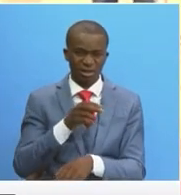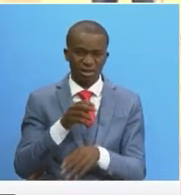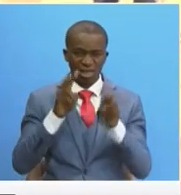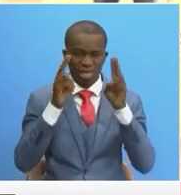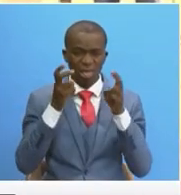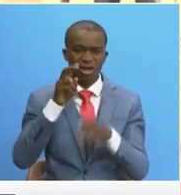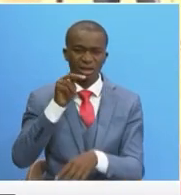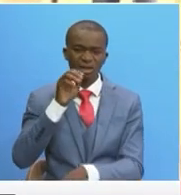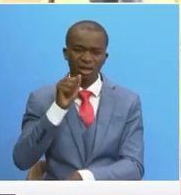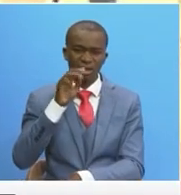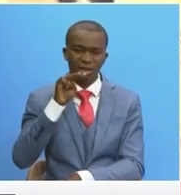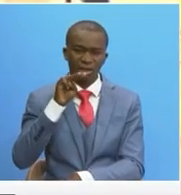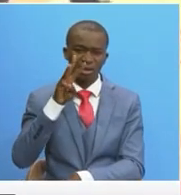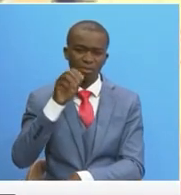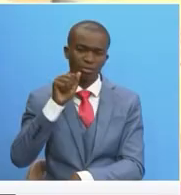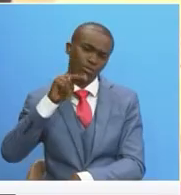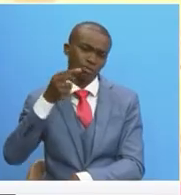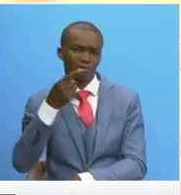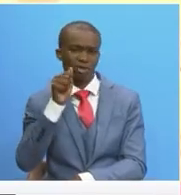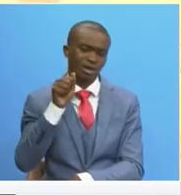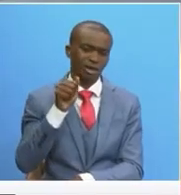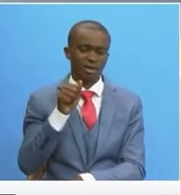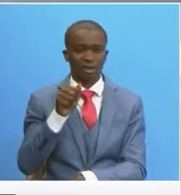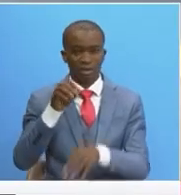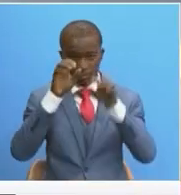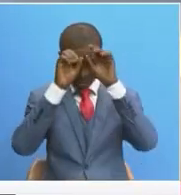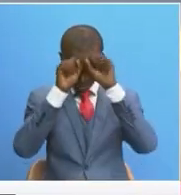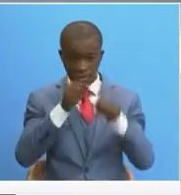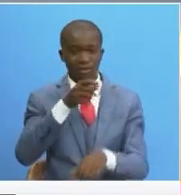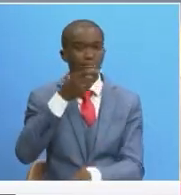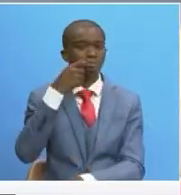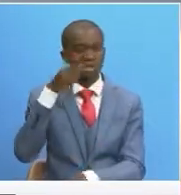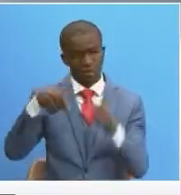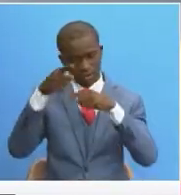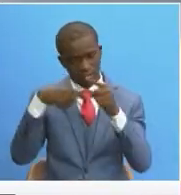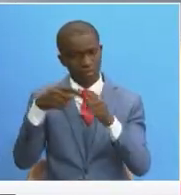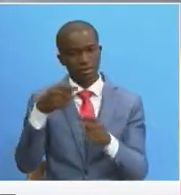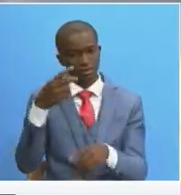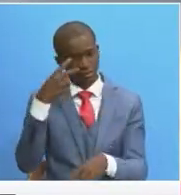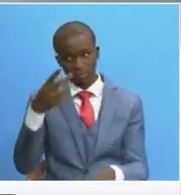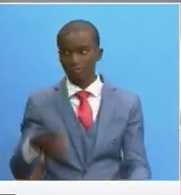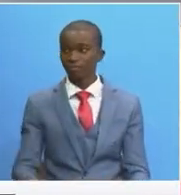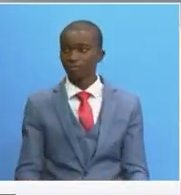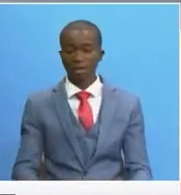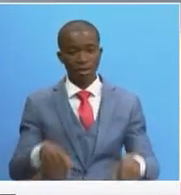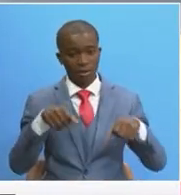nga baleisa baleisa mkumona nentambishe yesu cho tule bomba kuno. Motorbike riders have been urged not to use their